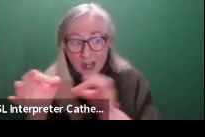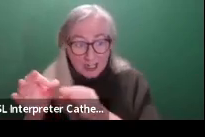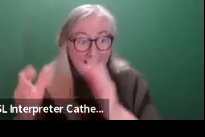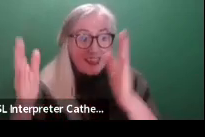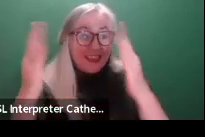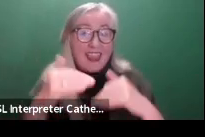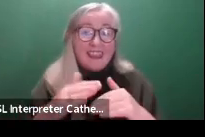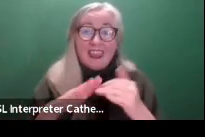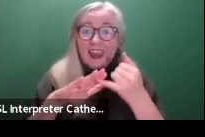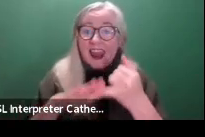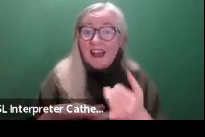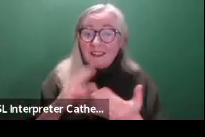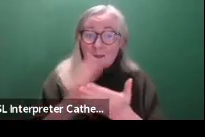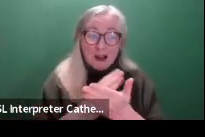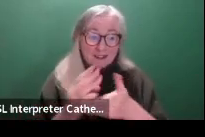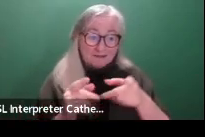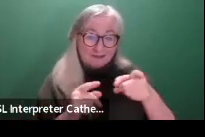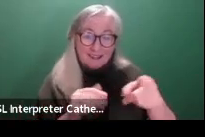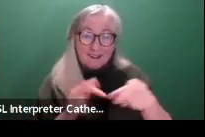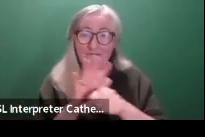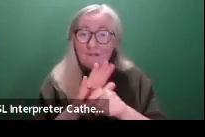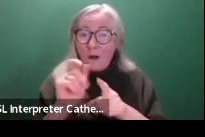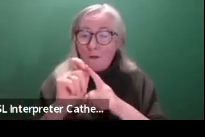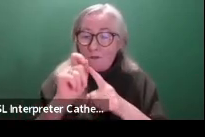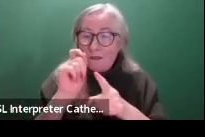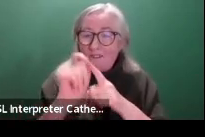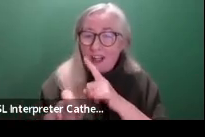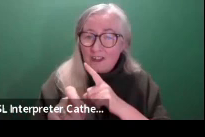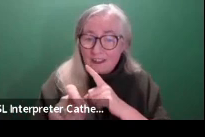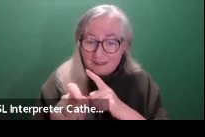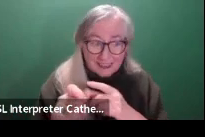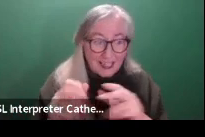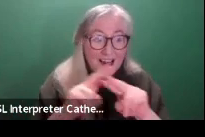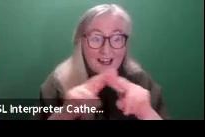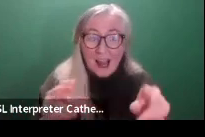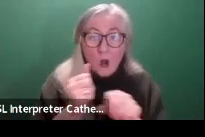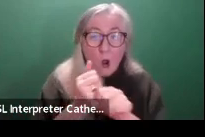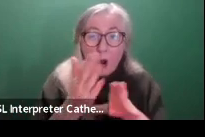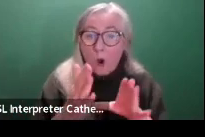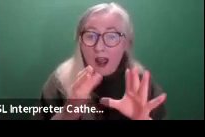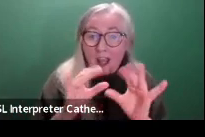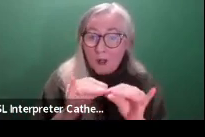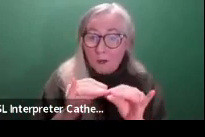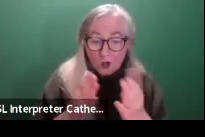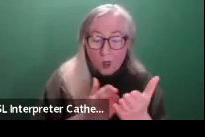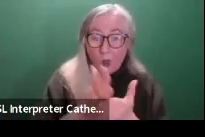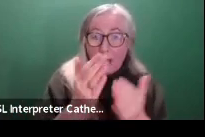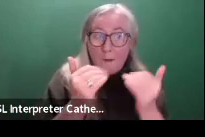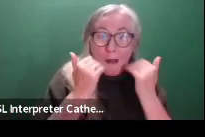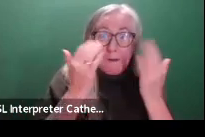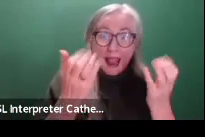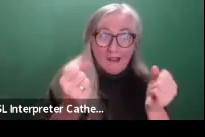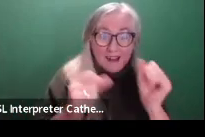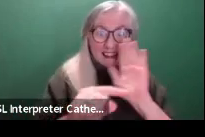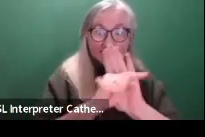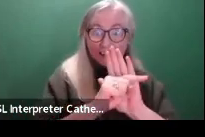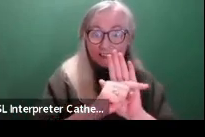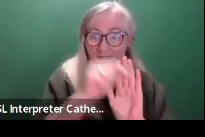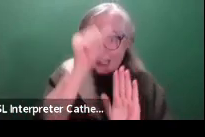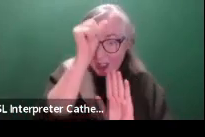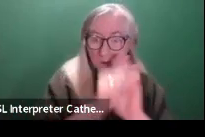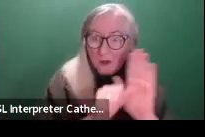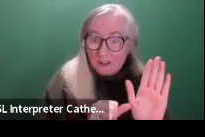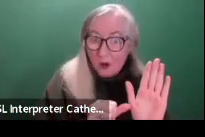profession, again, it's important to say that not all interpreters who go through menopause will have a negative experience and have a